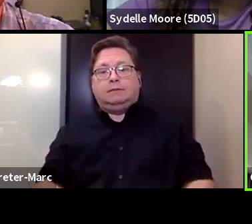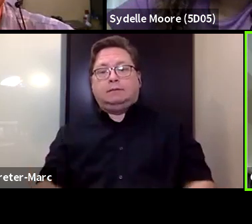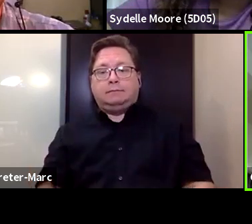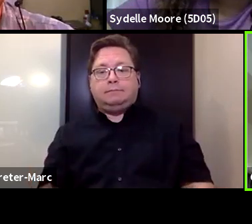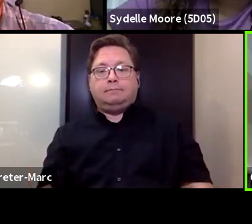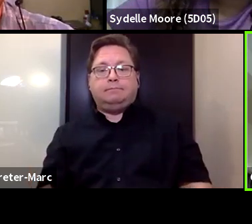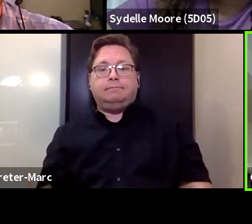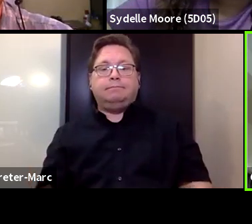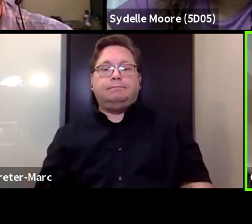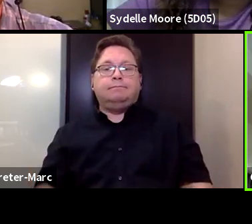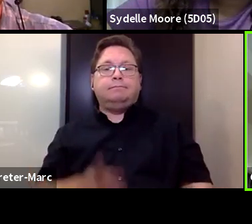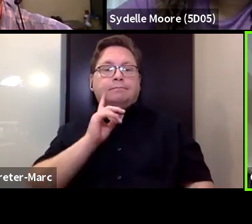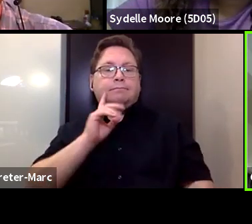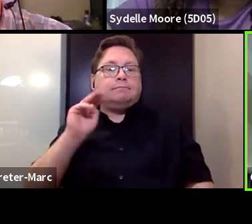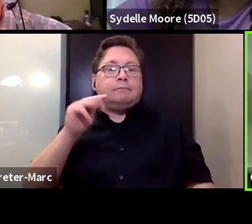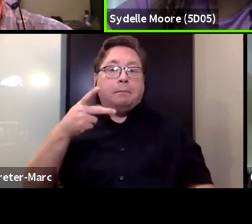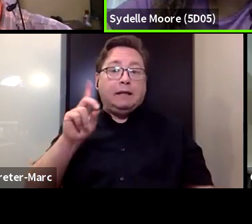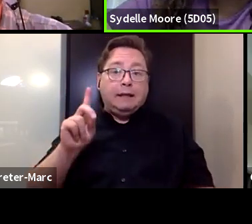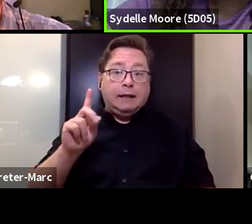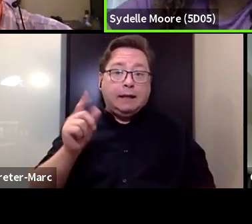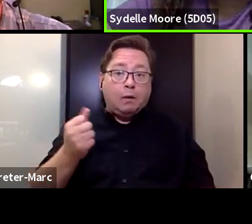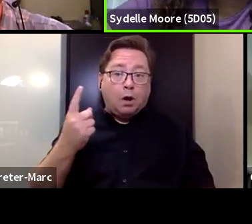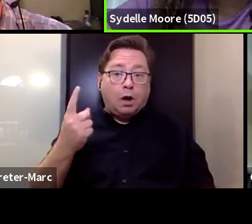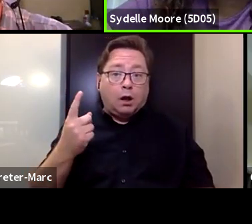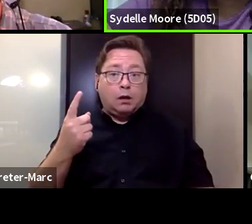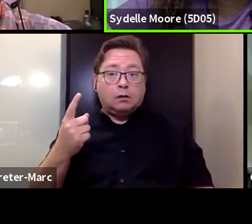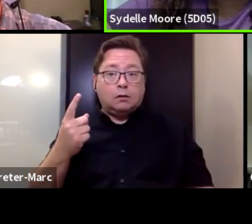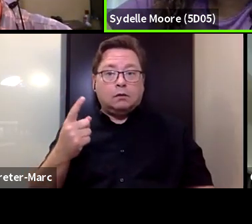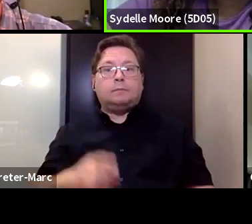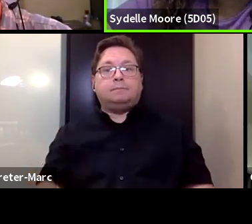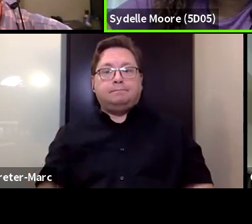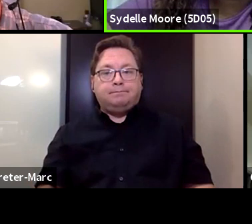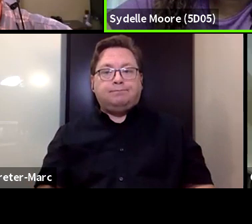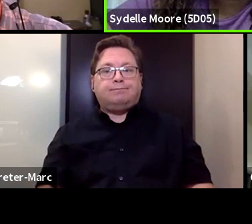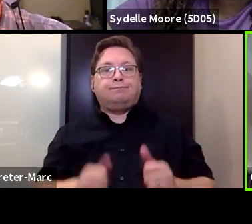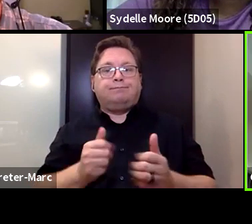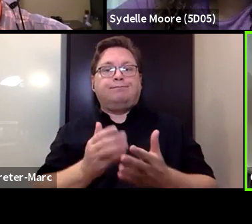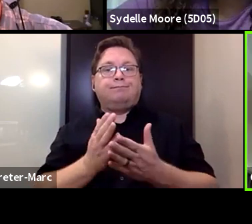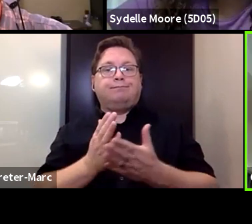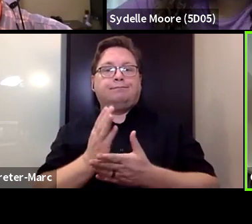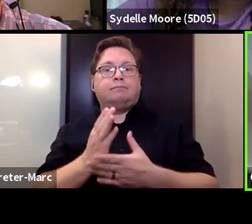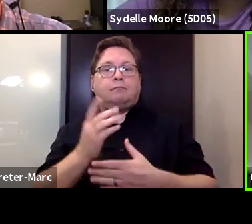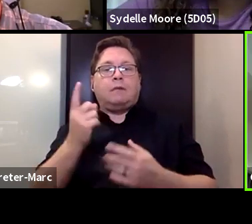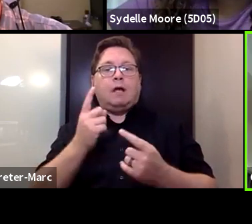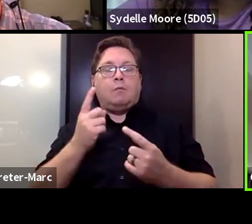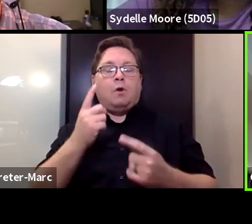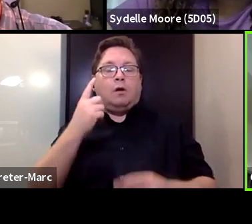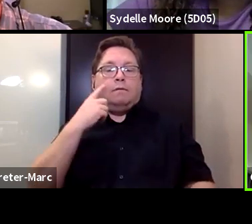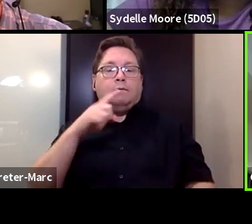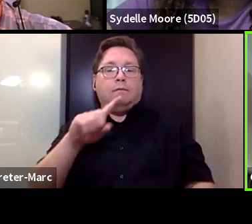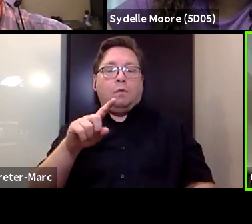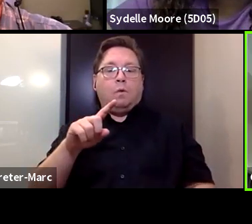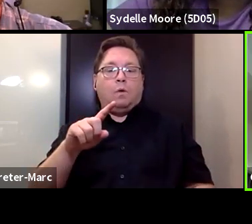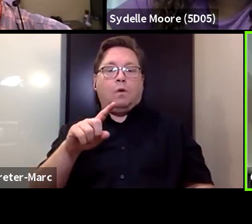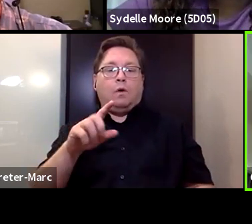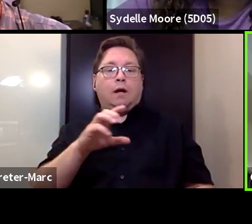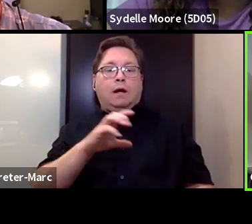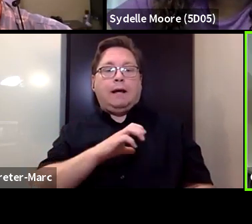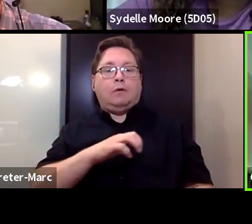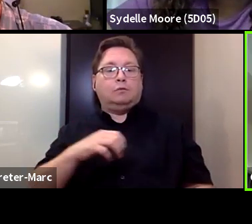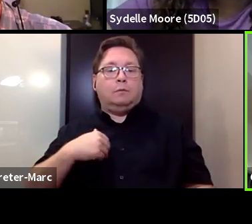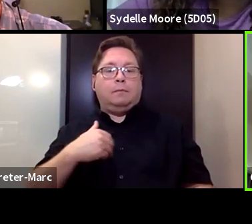Did we hear from the Metropolitan Police Department? No. All right. Is someone there for Commissioner, for Councilmember McDuffie's